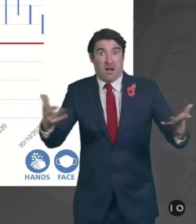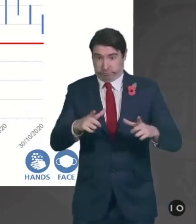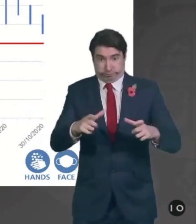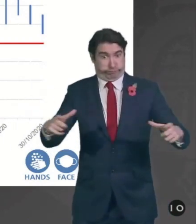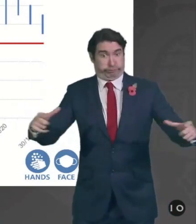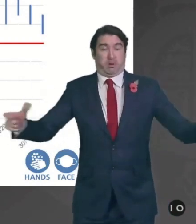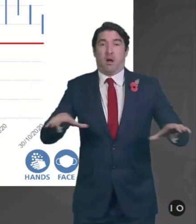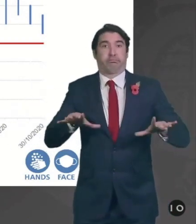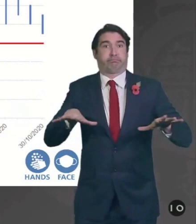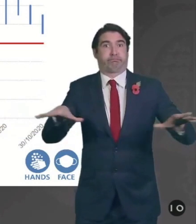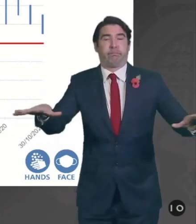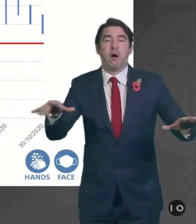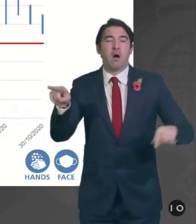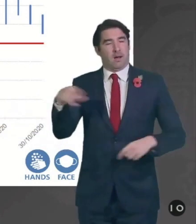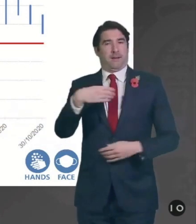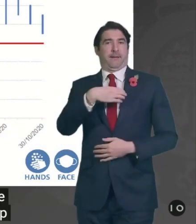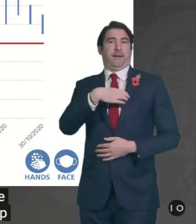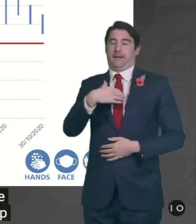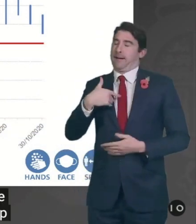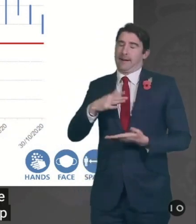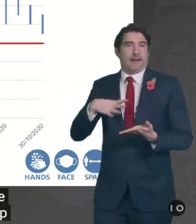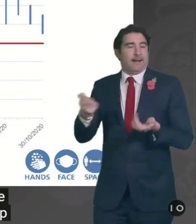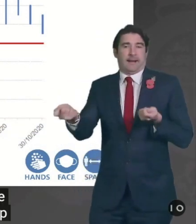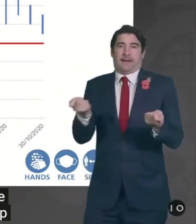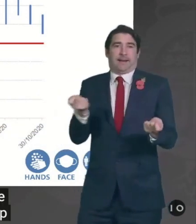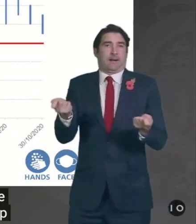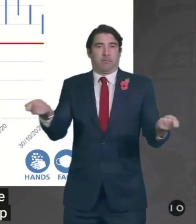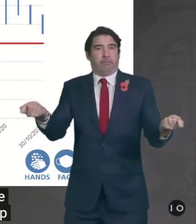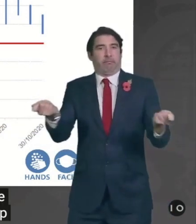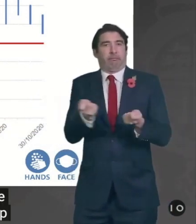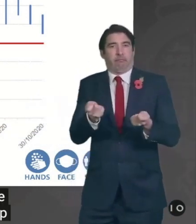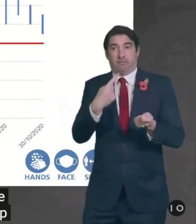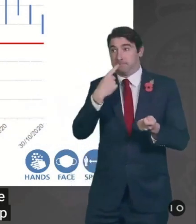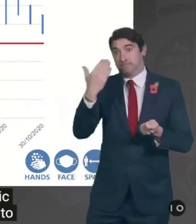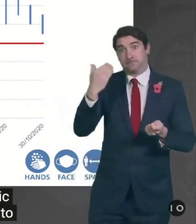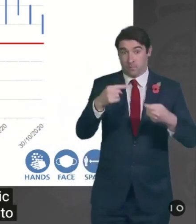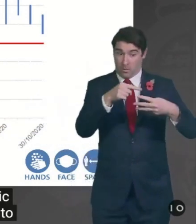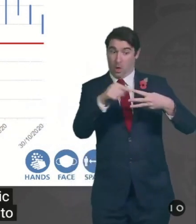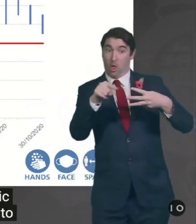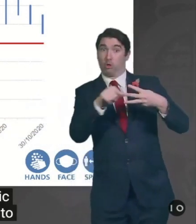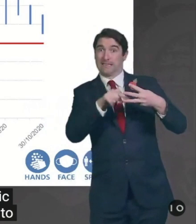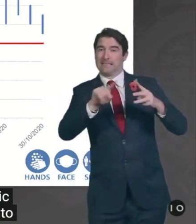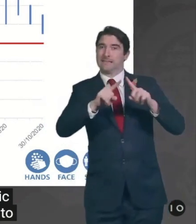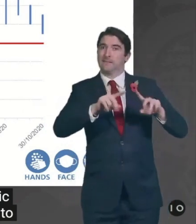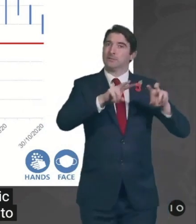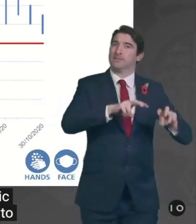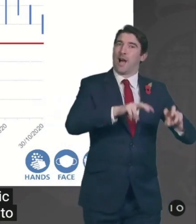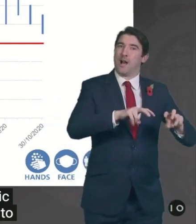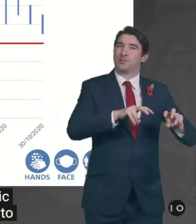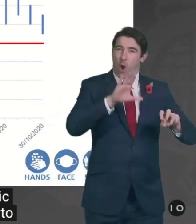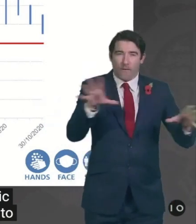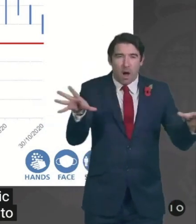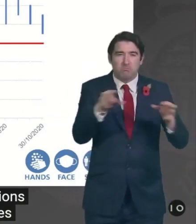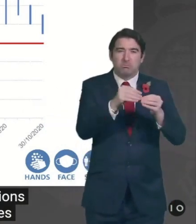academic groups to create scenarios as to what might happen on assumptions that R stays above 1 and